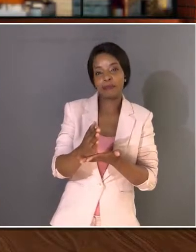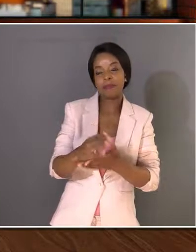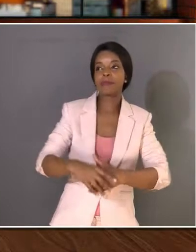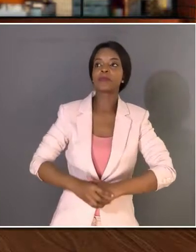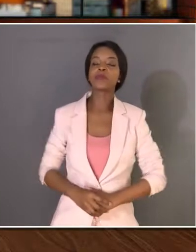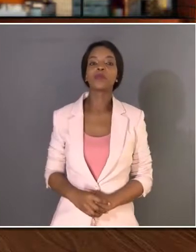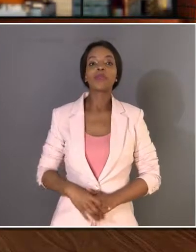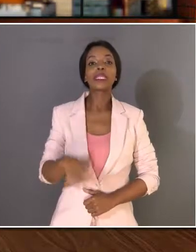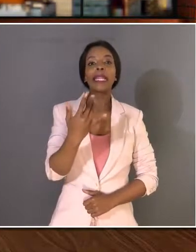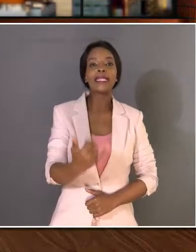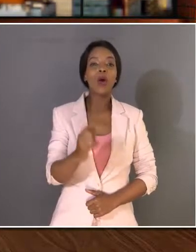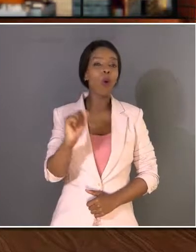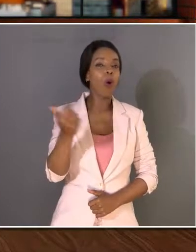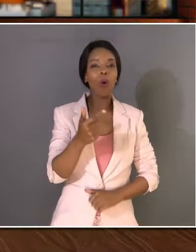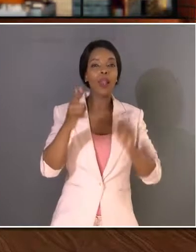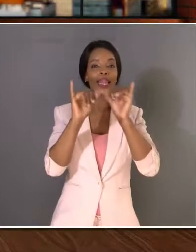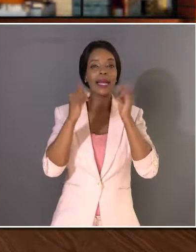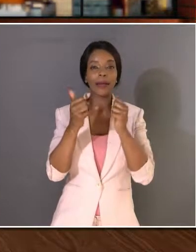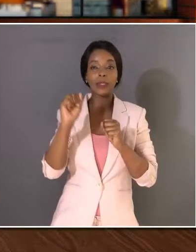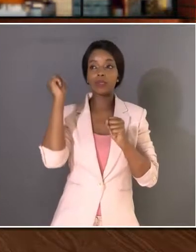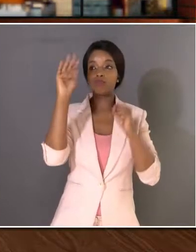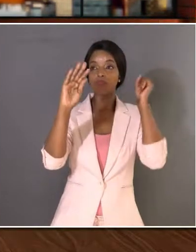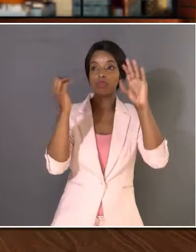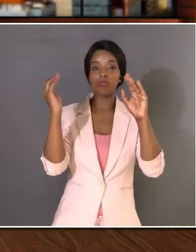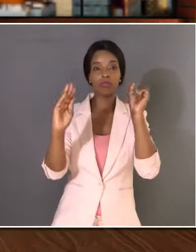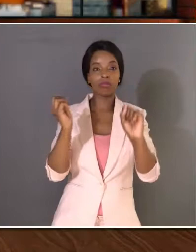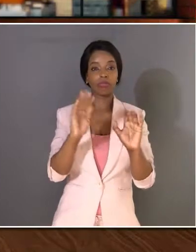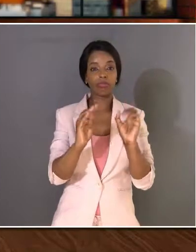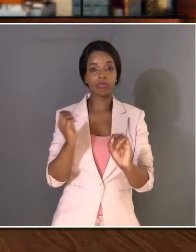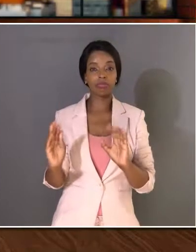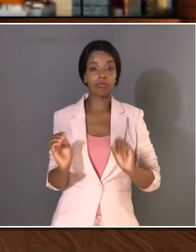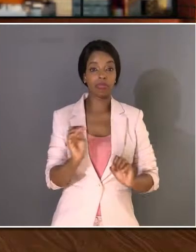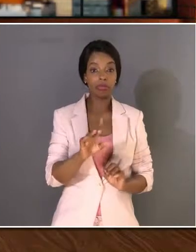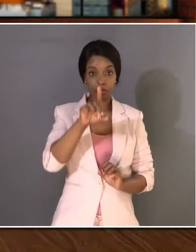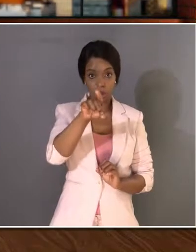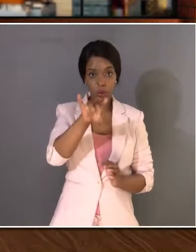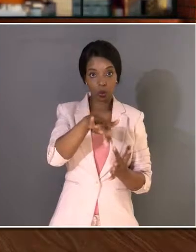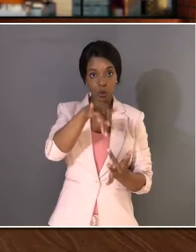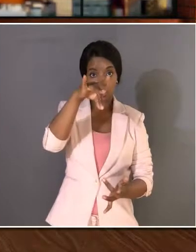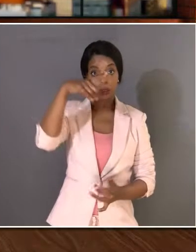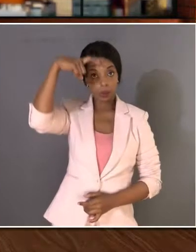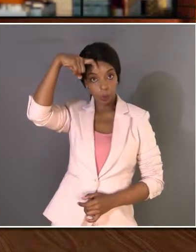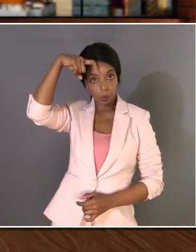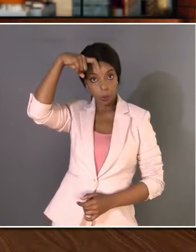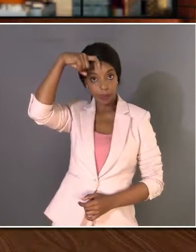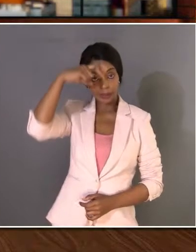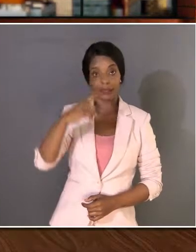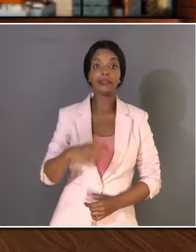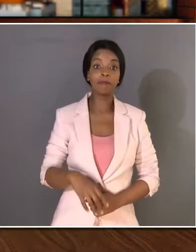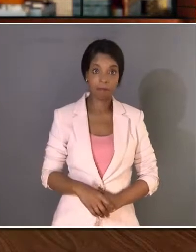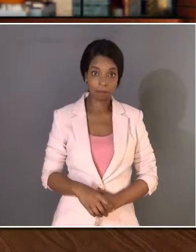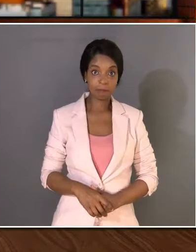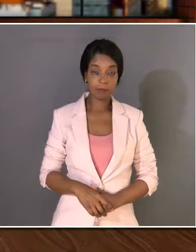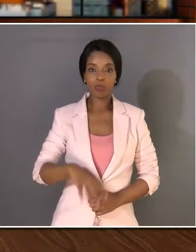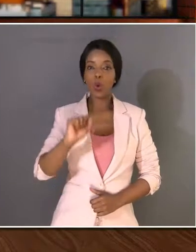companies in the running for you to vote for your favorite. So make sure that you choose wisely. All 17 will be popping up